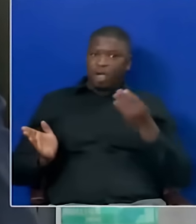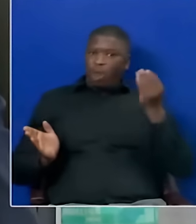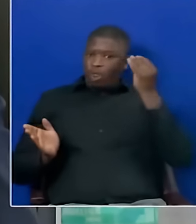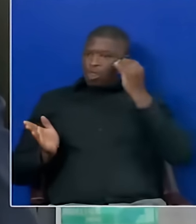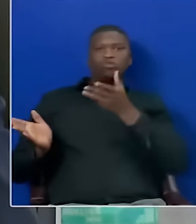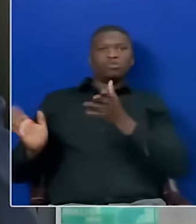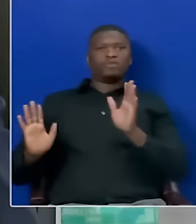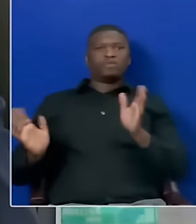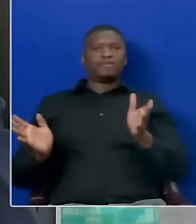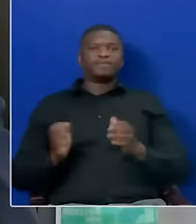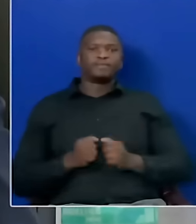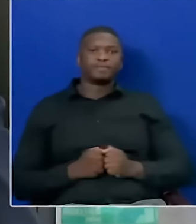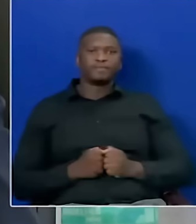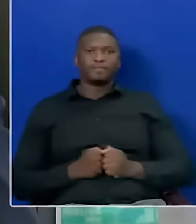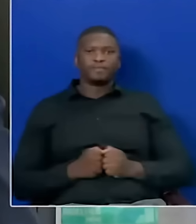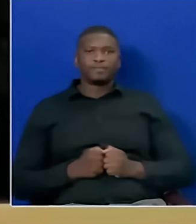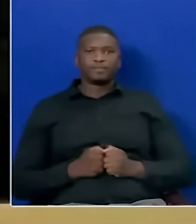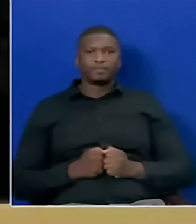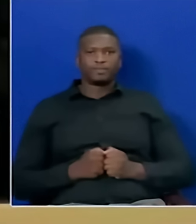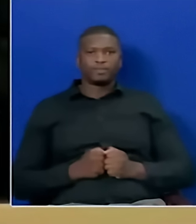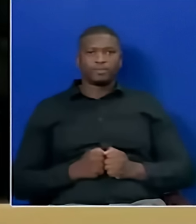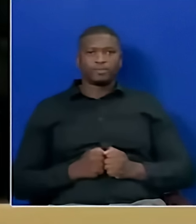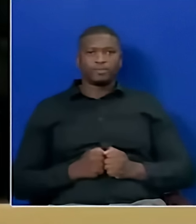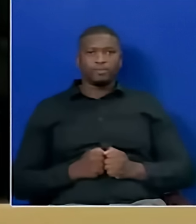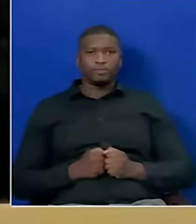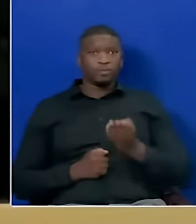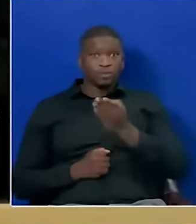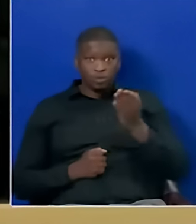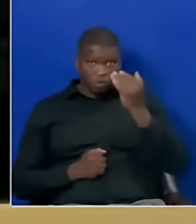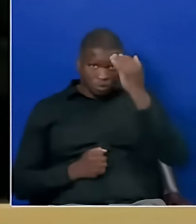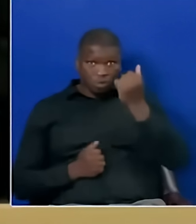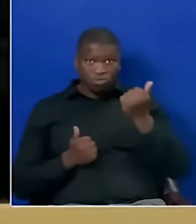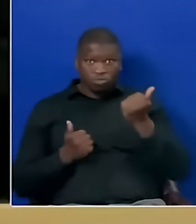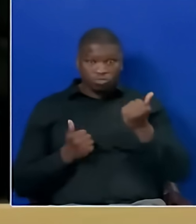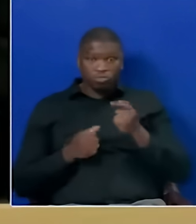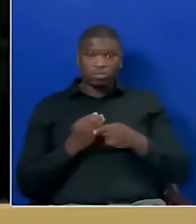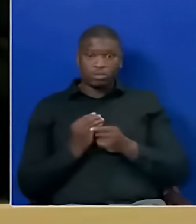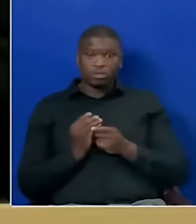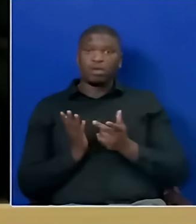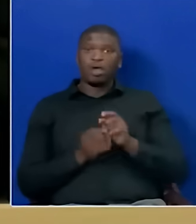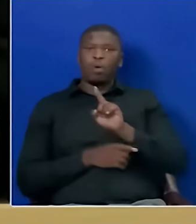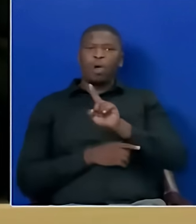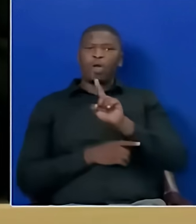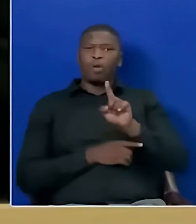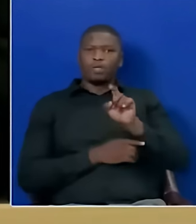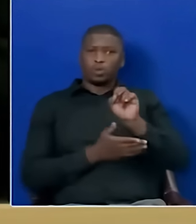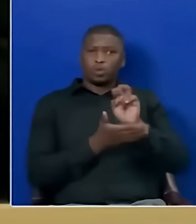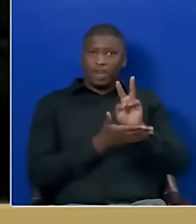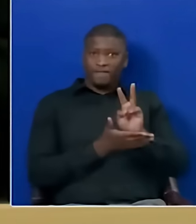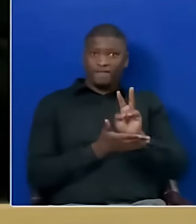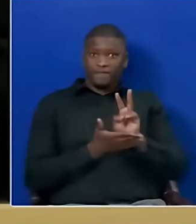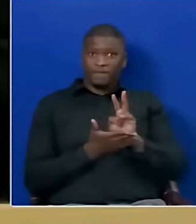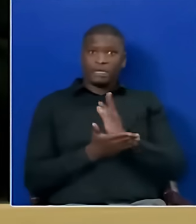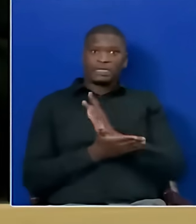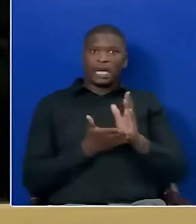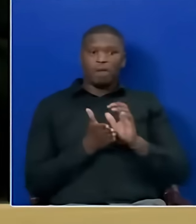cases, Commissioner. Are you aware that in the 1112 affidavits, there were omissions relating to,